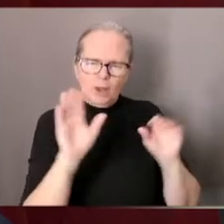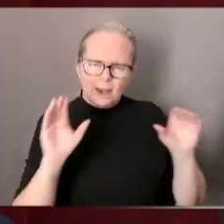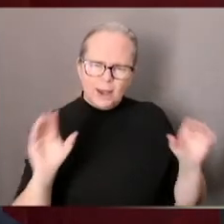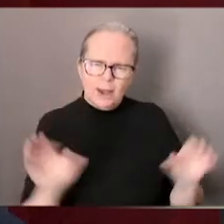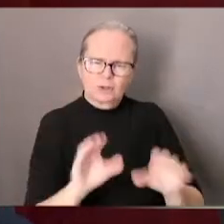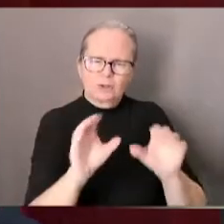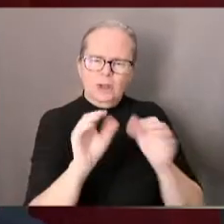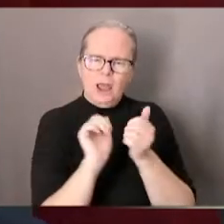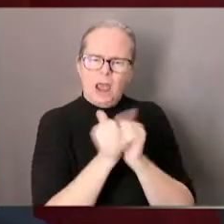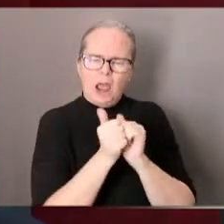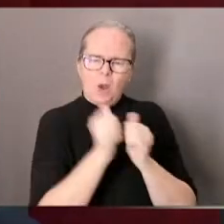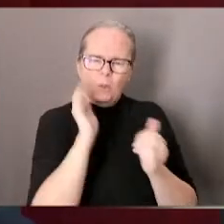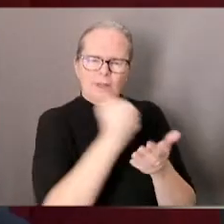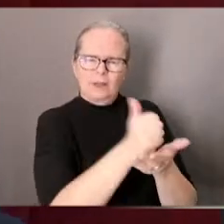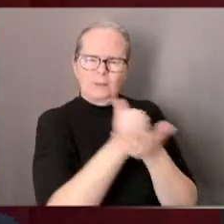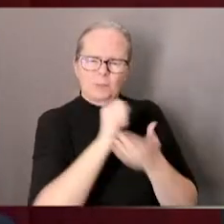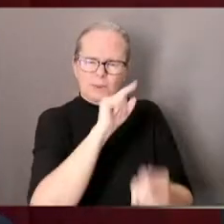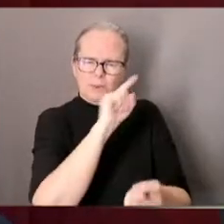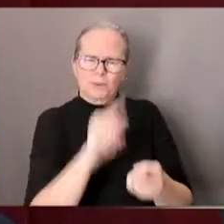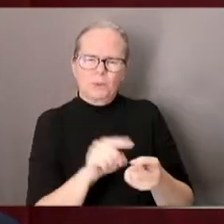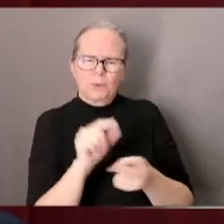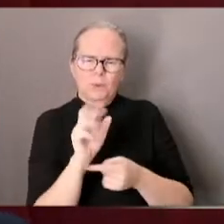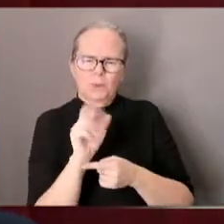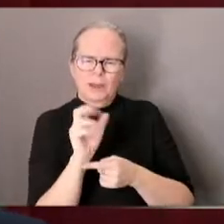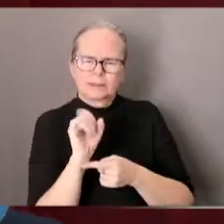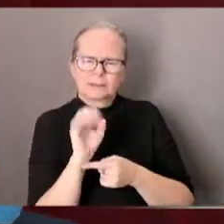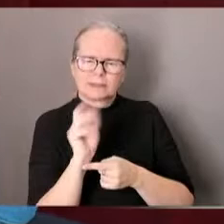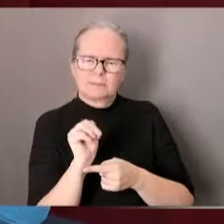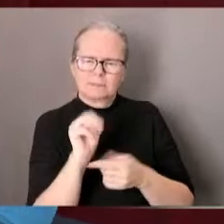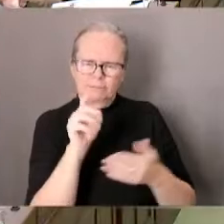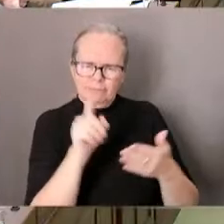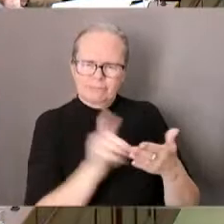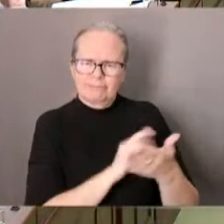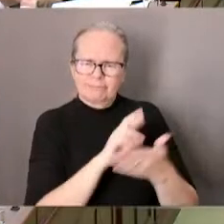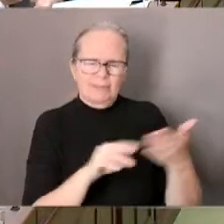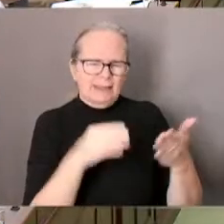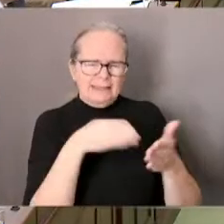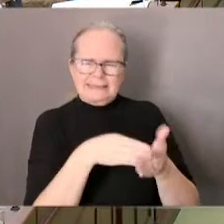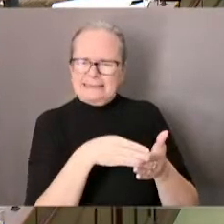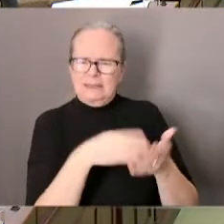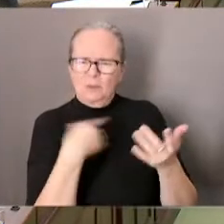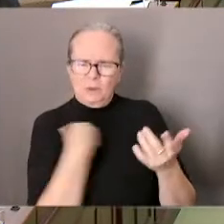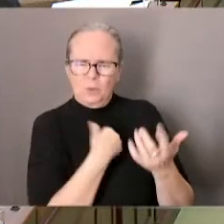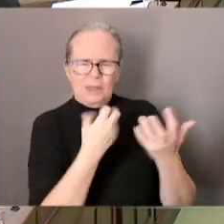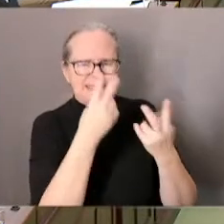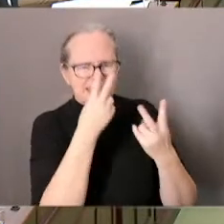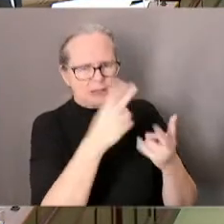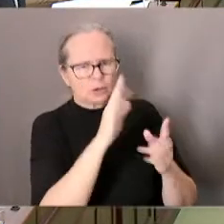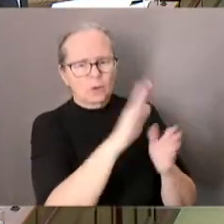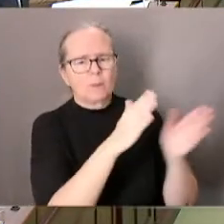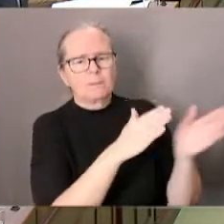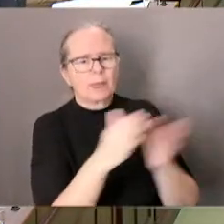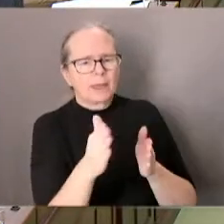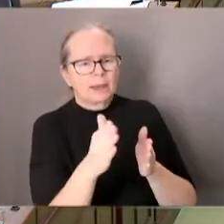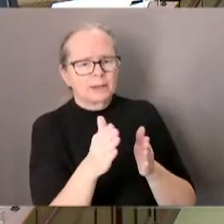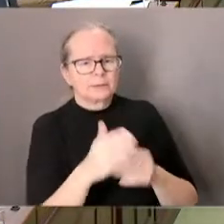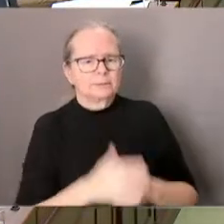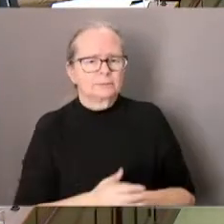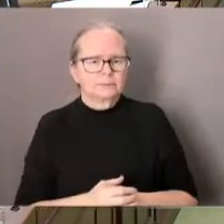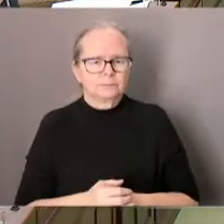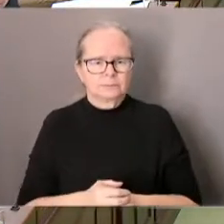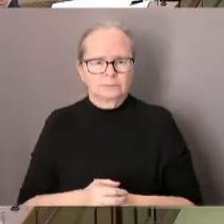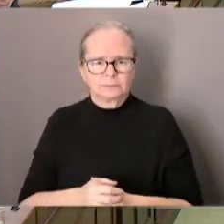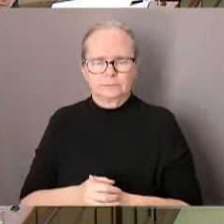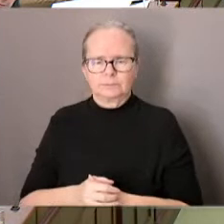be specific albertans are looking to us to lead you're here The Honorable the minister of trade immigration and multiculturalism